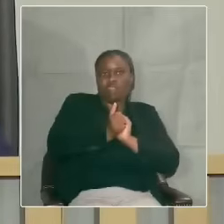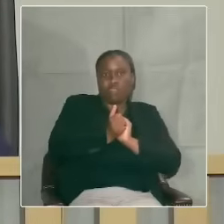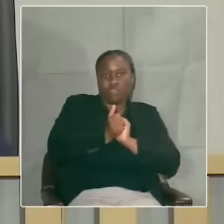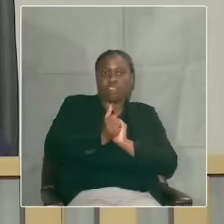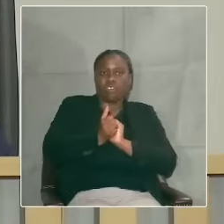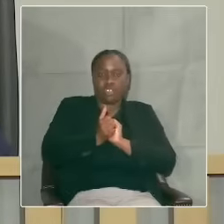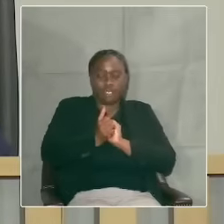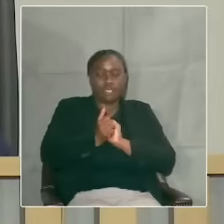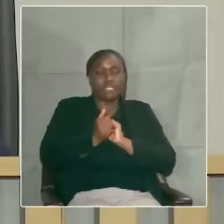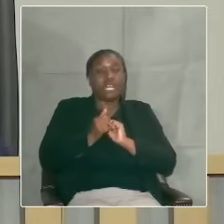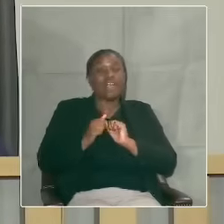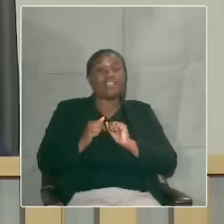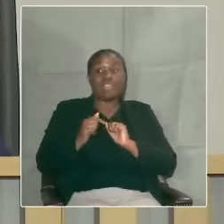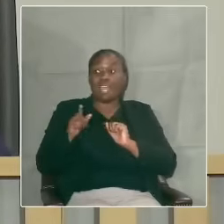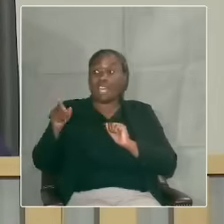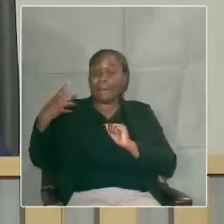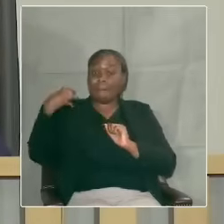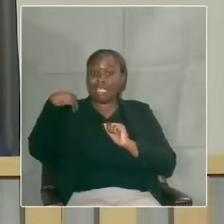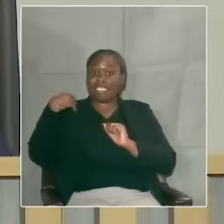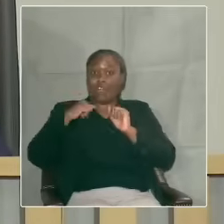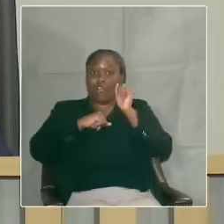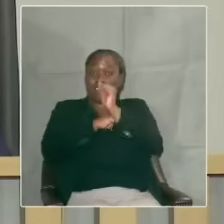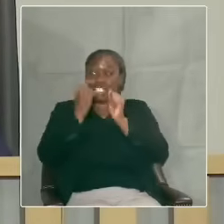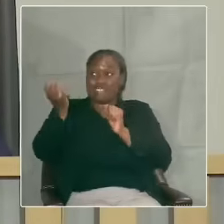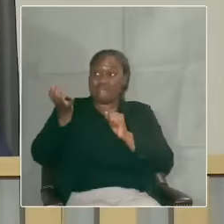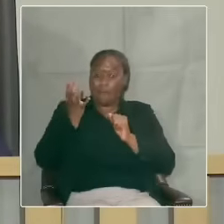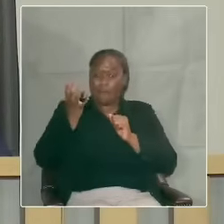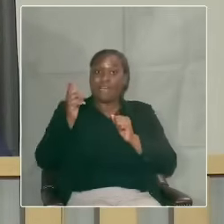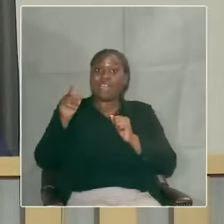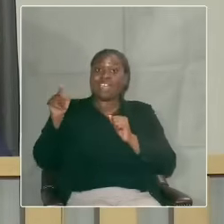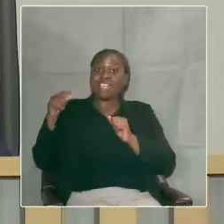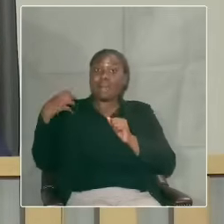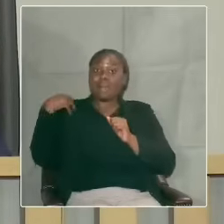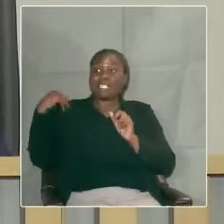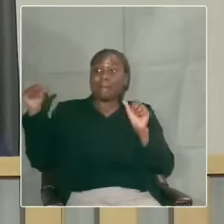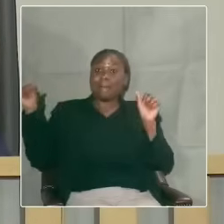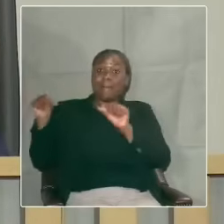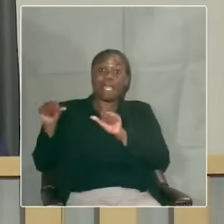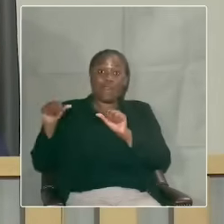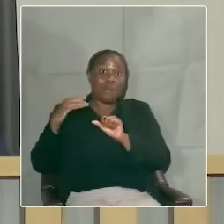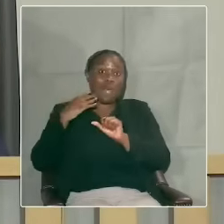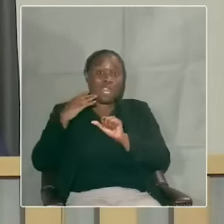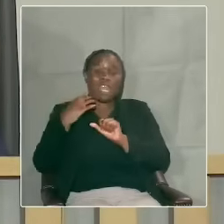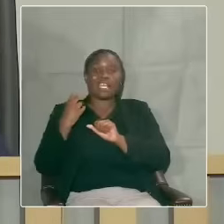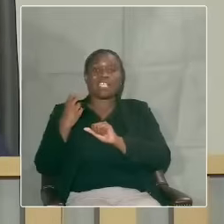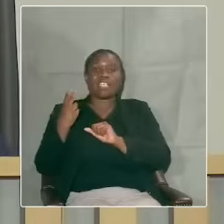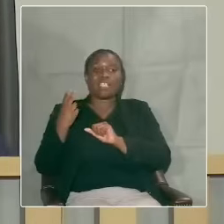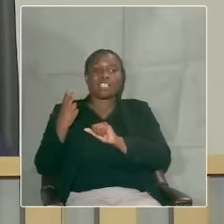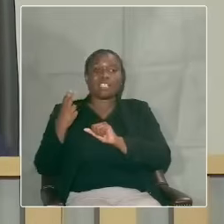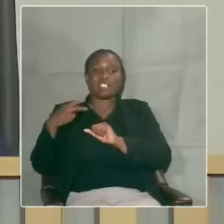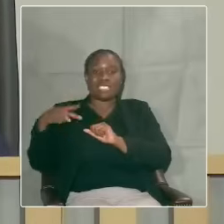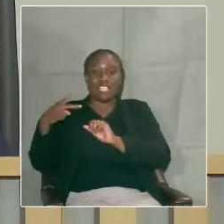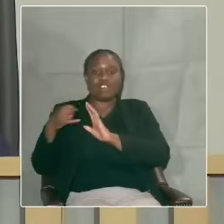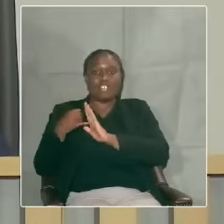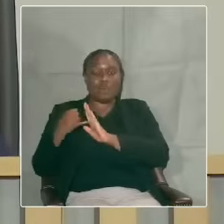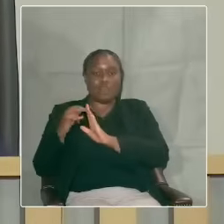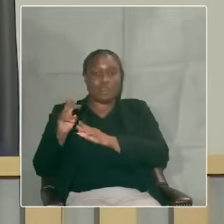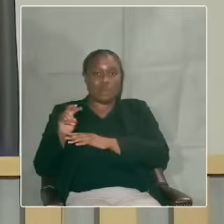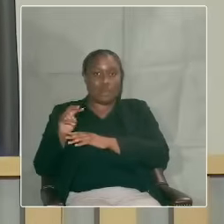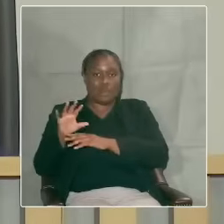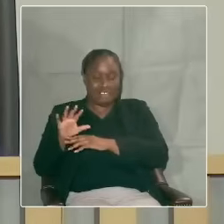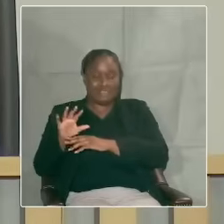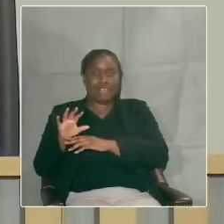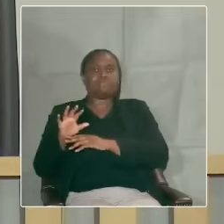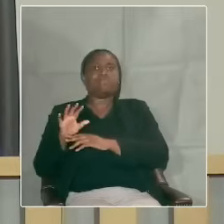minister's office that he would only be in the office on the 22nd of January 2025. I waited for the minister